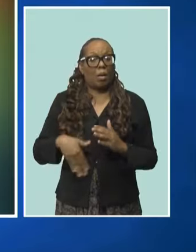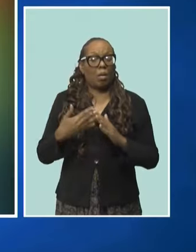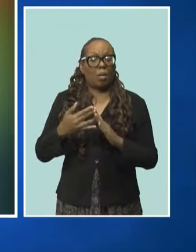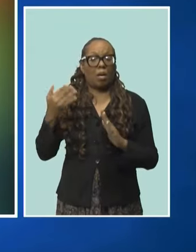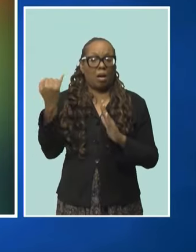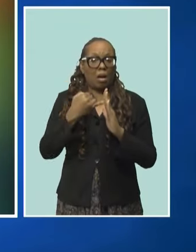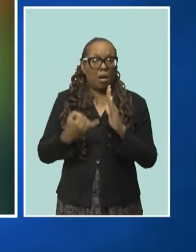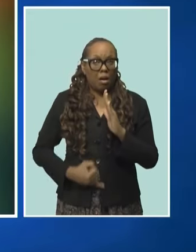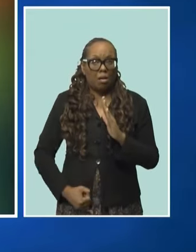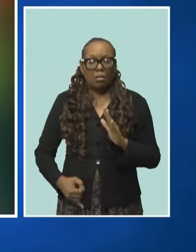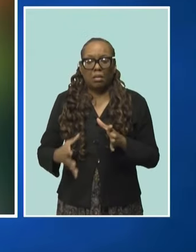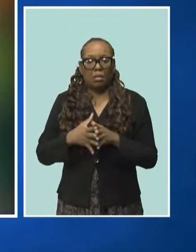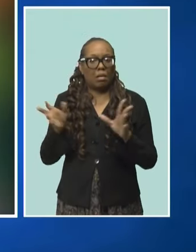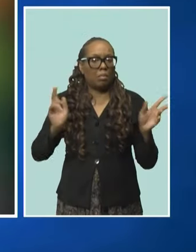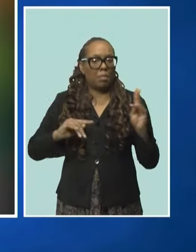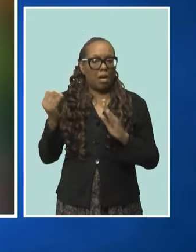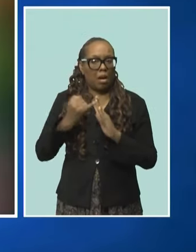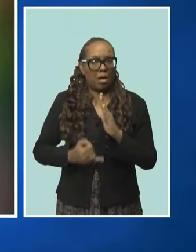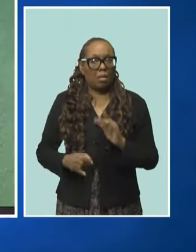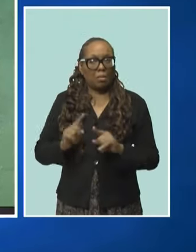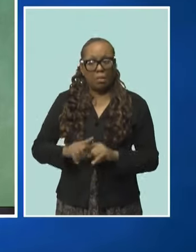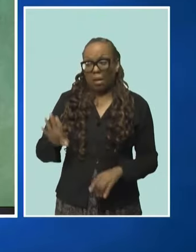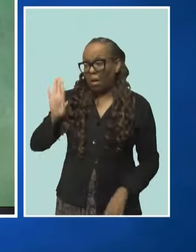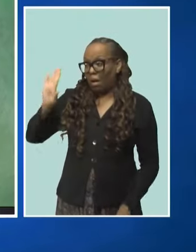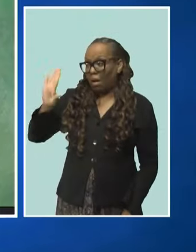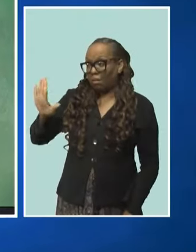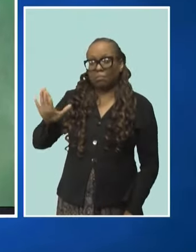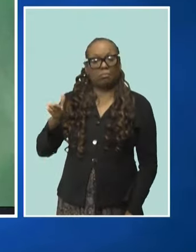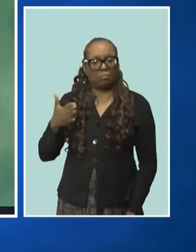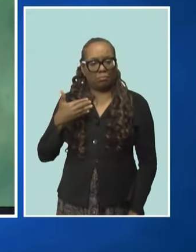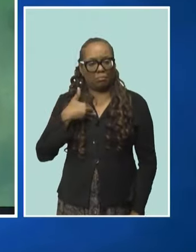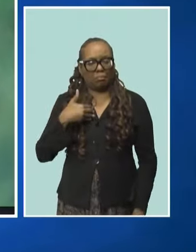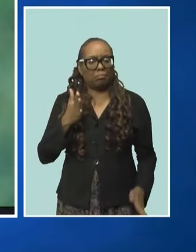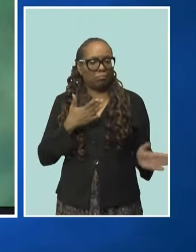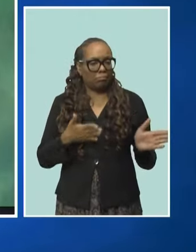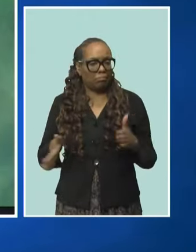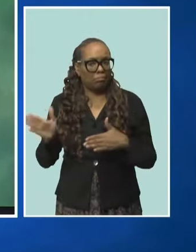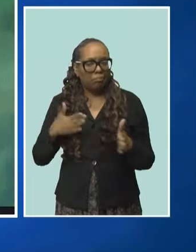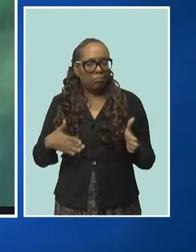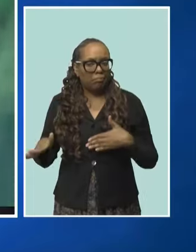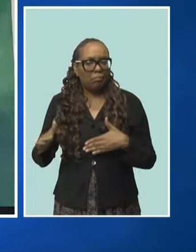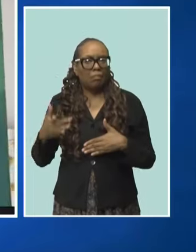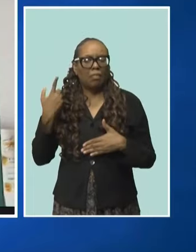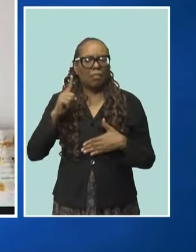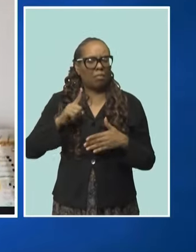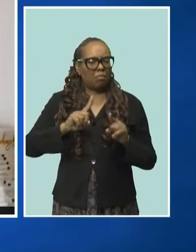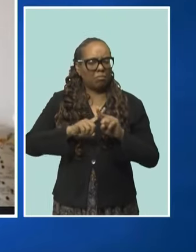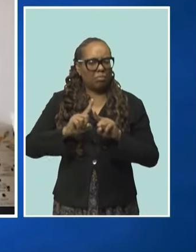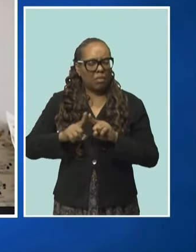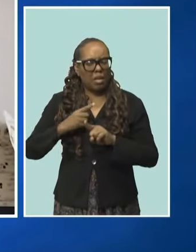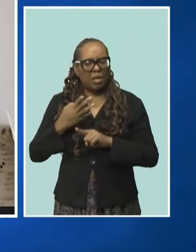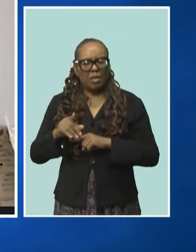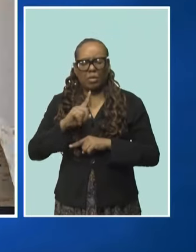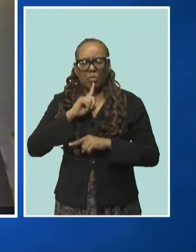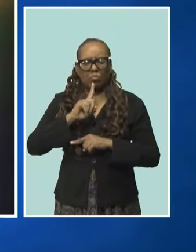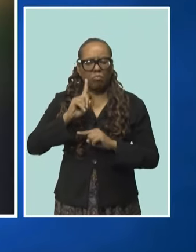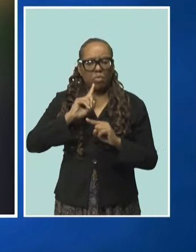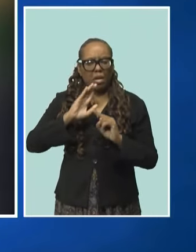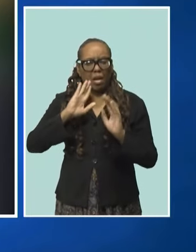is saturated, but at MJ Claus Art, there is an operational strategy to face conditions head on.